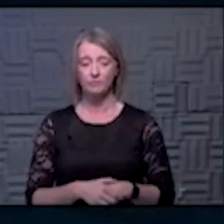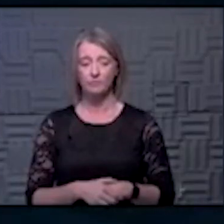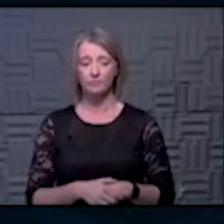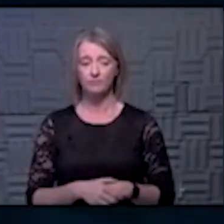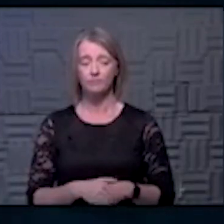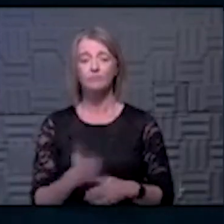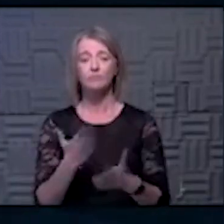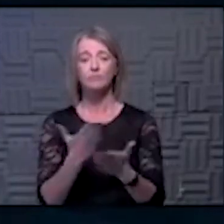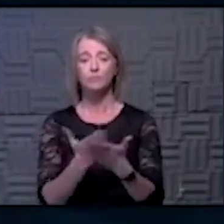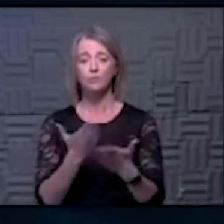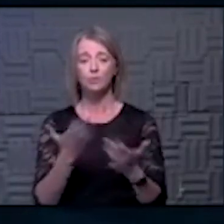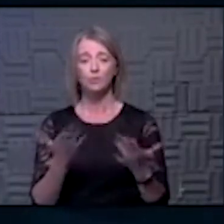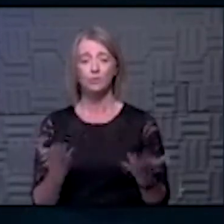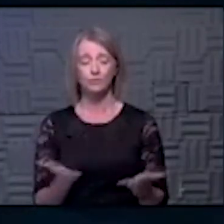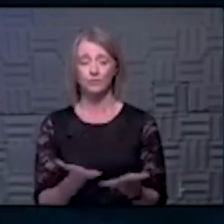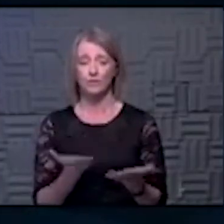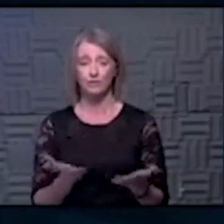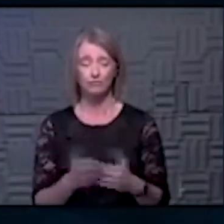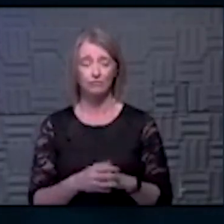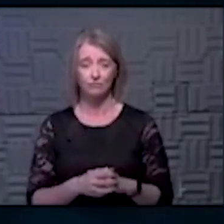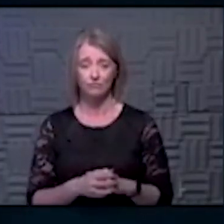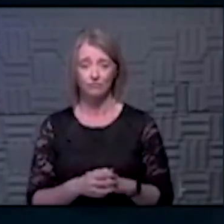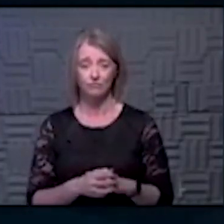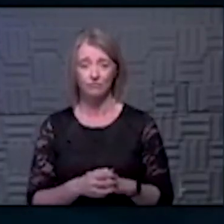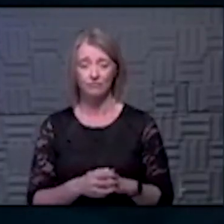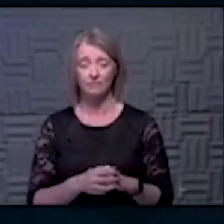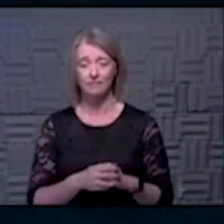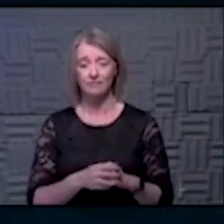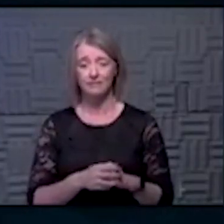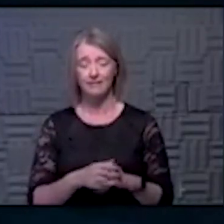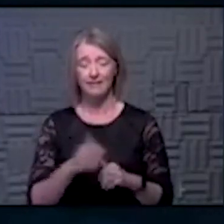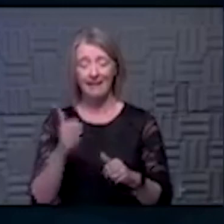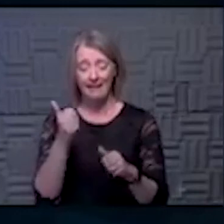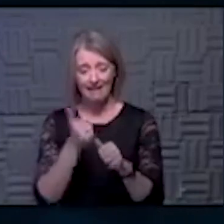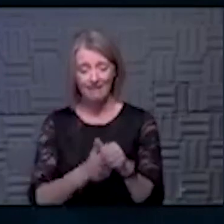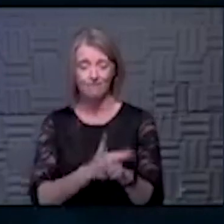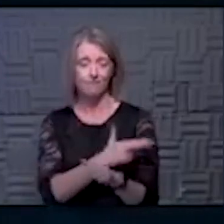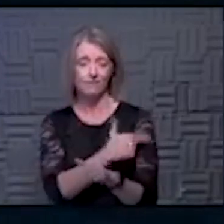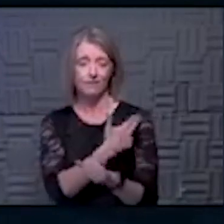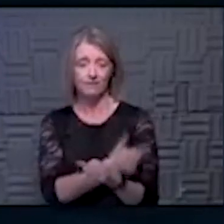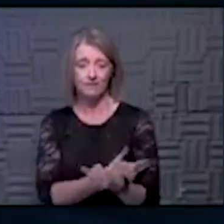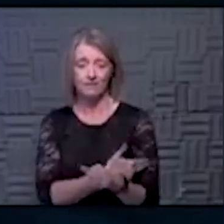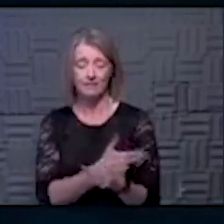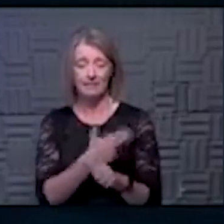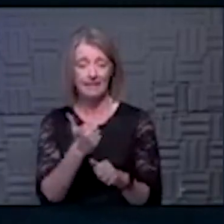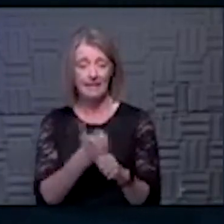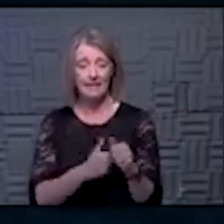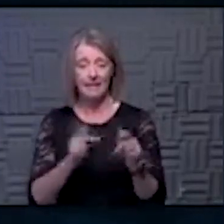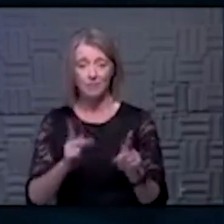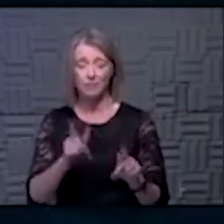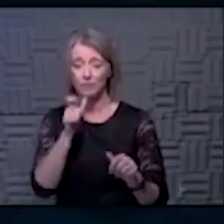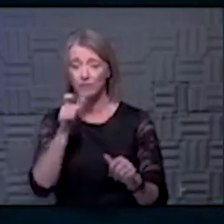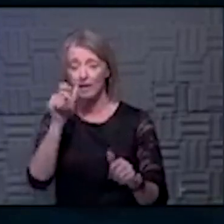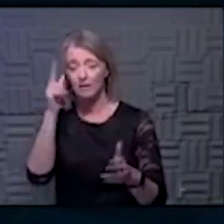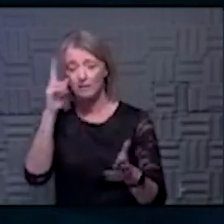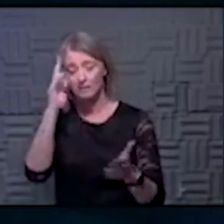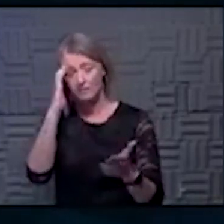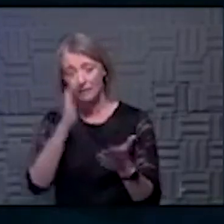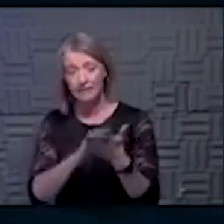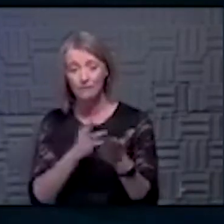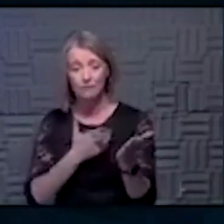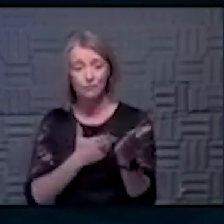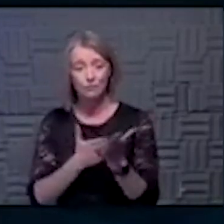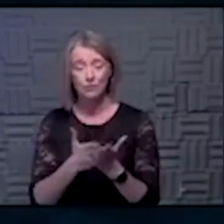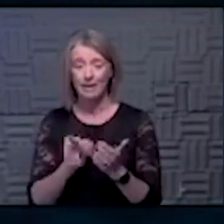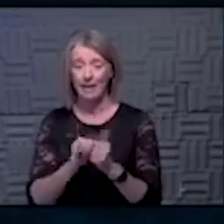The proof is right here. It's at every hospital. And for anybody who doesn't believe it's true, I don't know